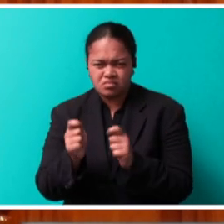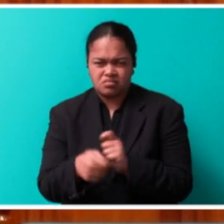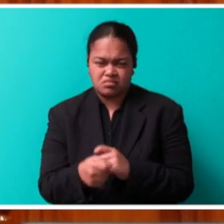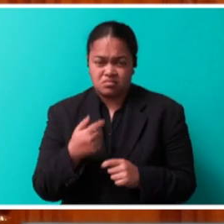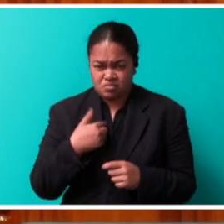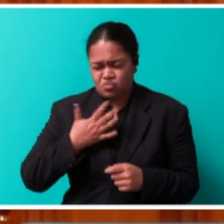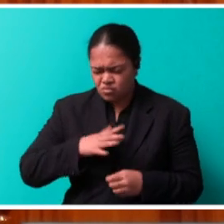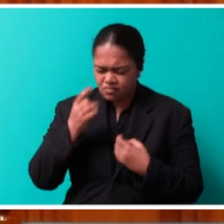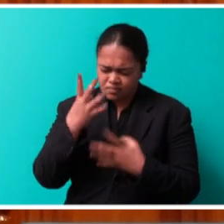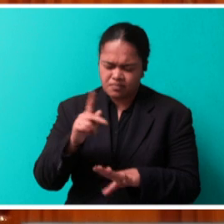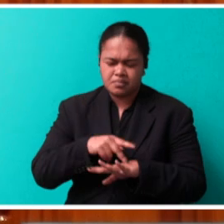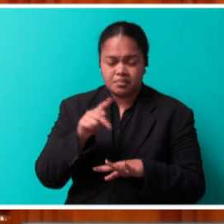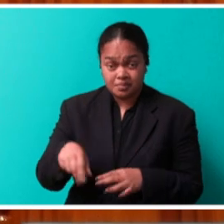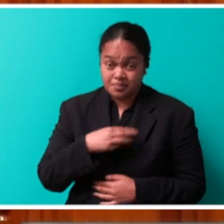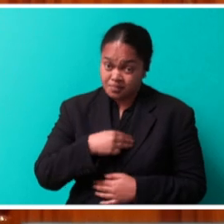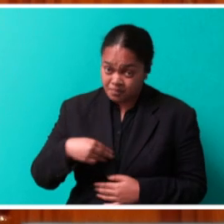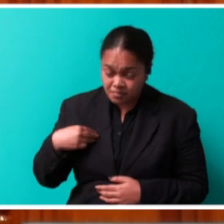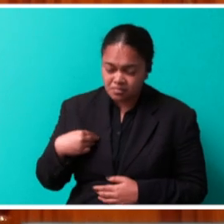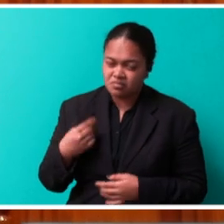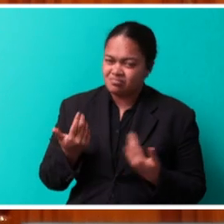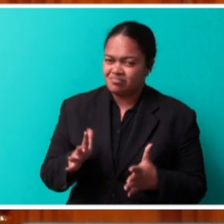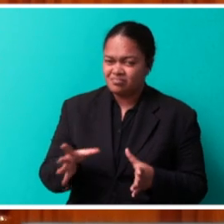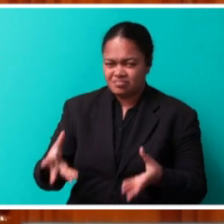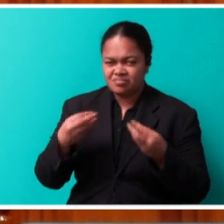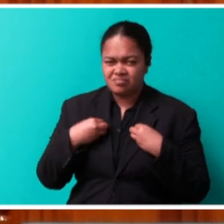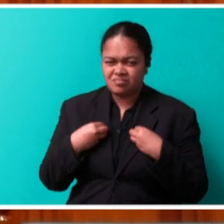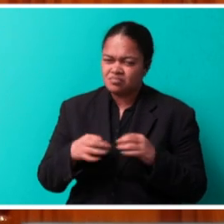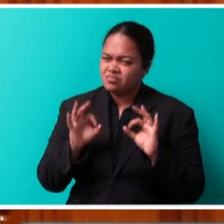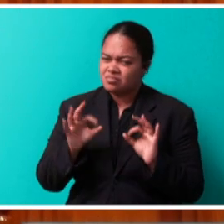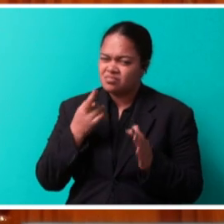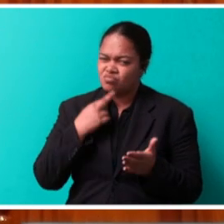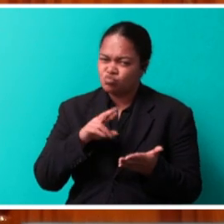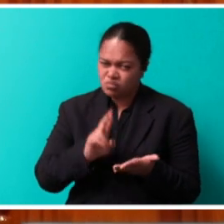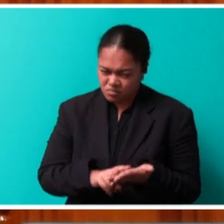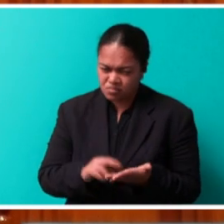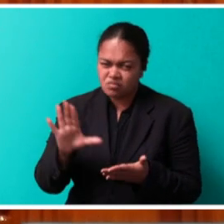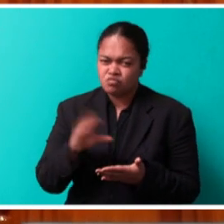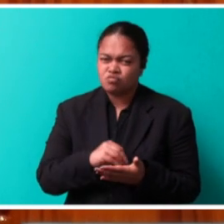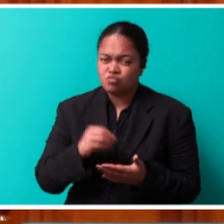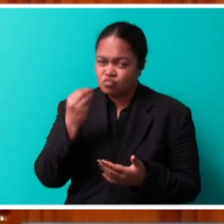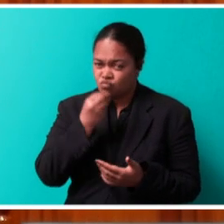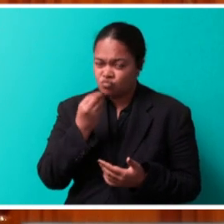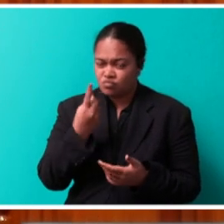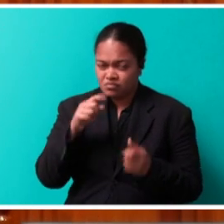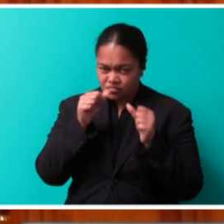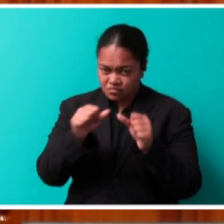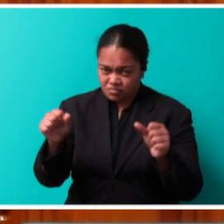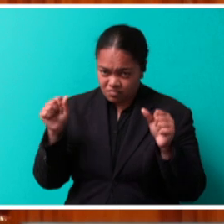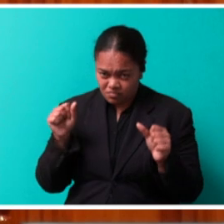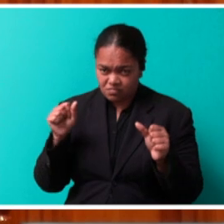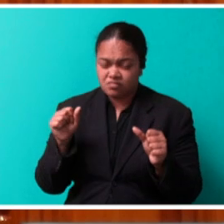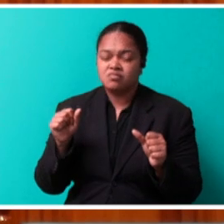August House that the Ministry has received a comprehensive report from the Food and Agriculture Organization of the United